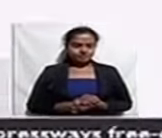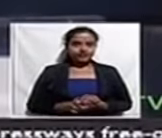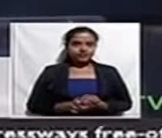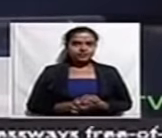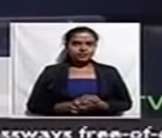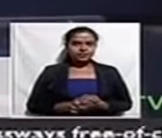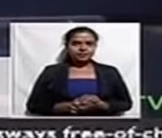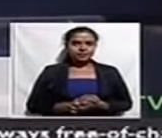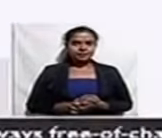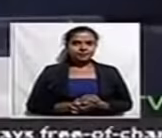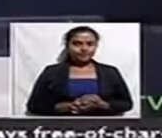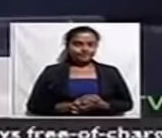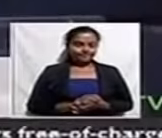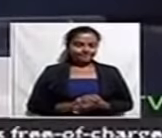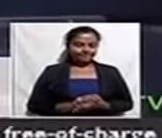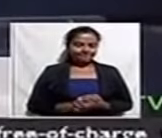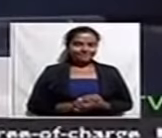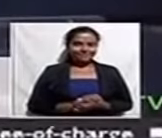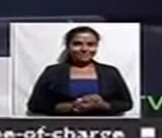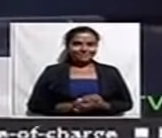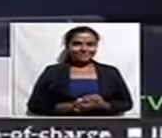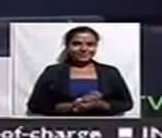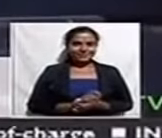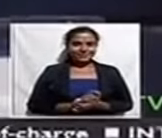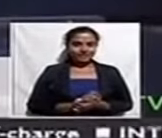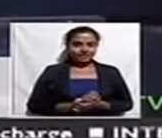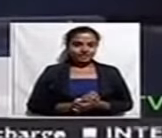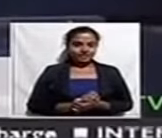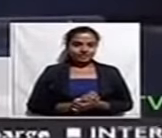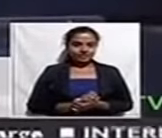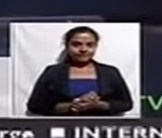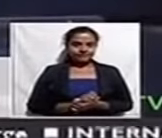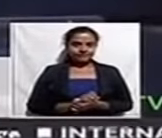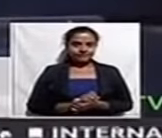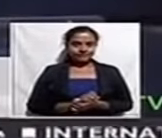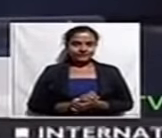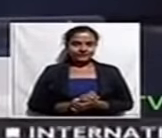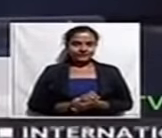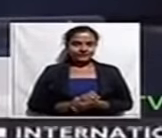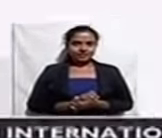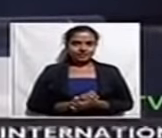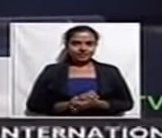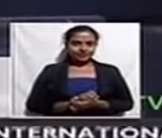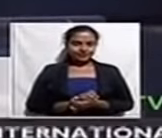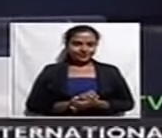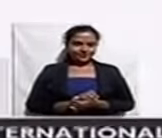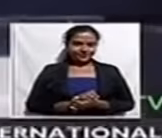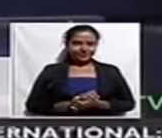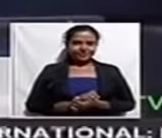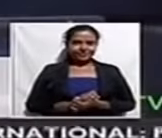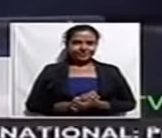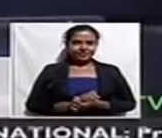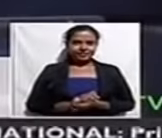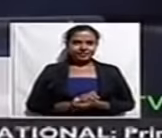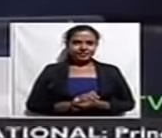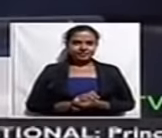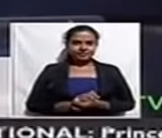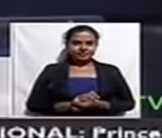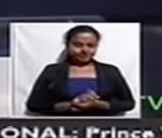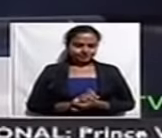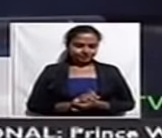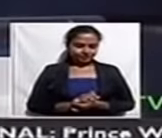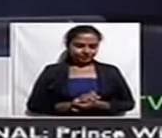across 162 hectares and will be leased out for 99 years? This is the company that spent millions in Sri Lanka to create these